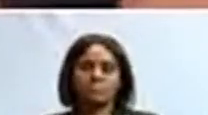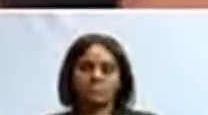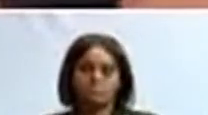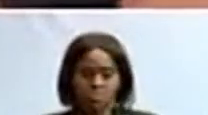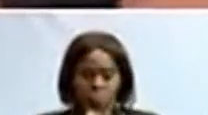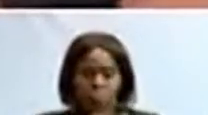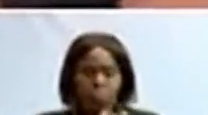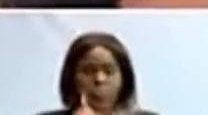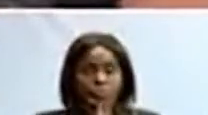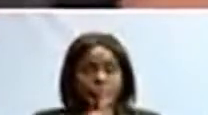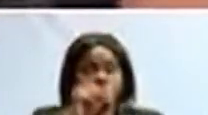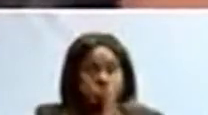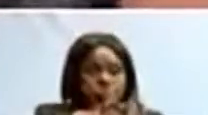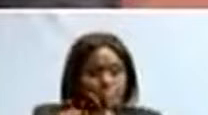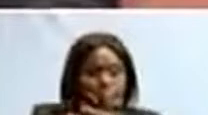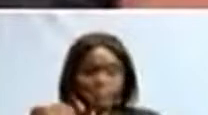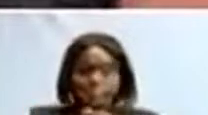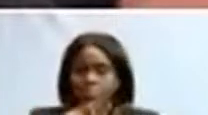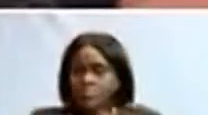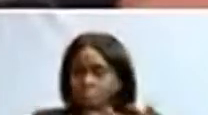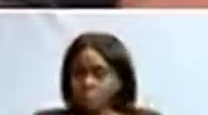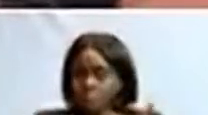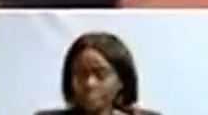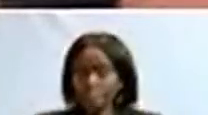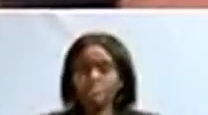Fees and charges.